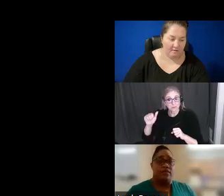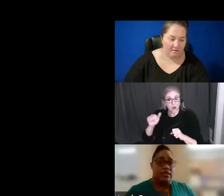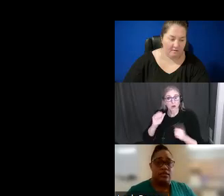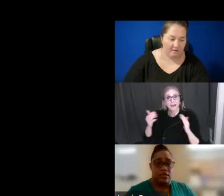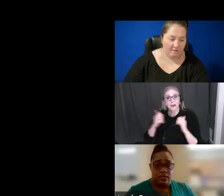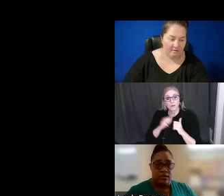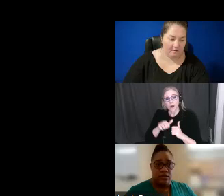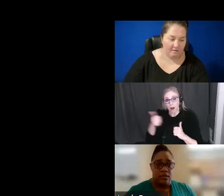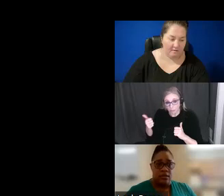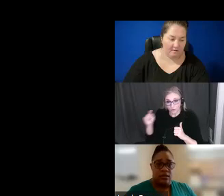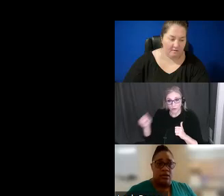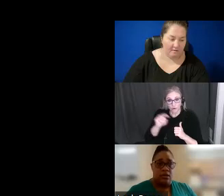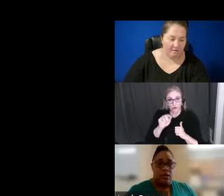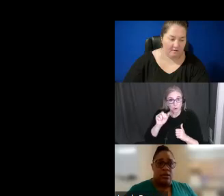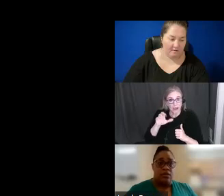all other races.